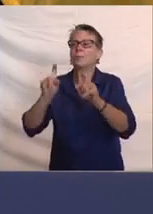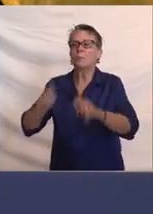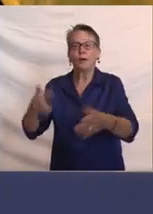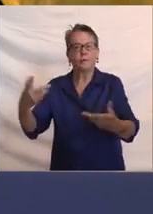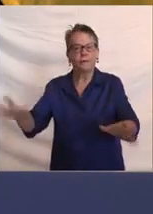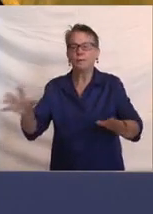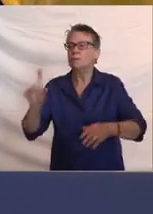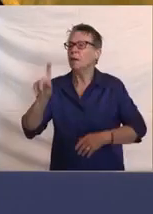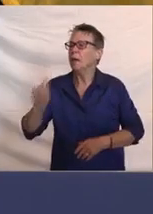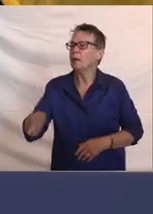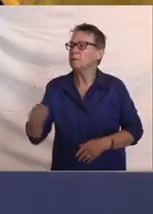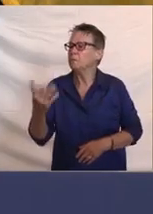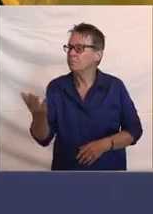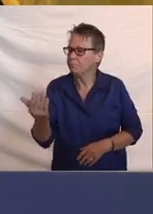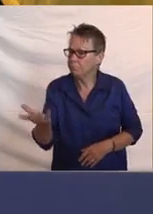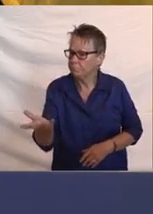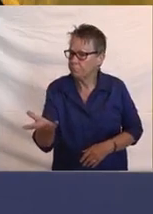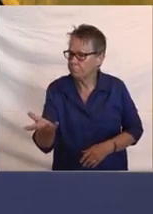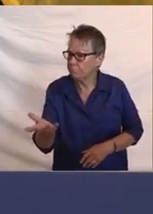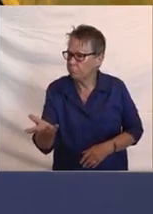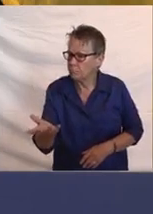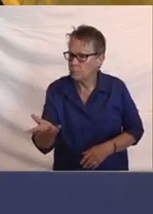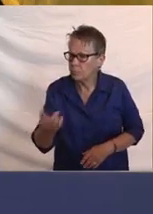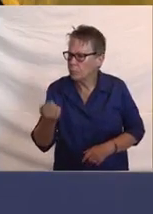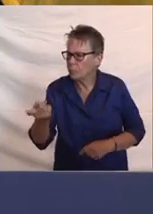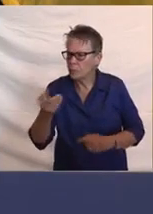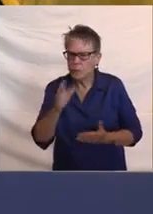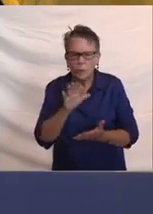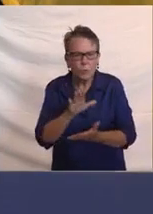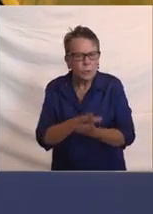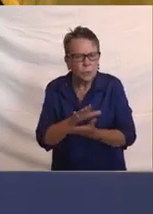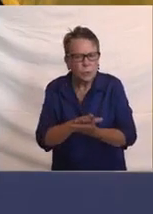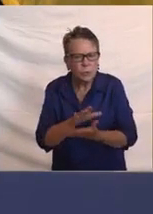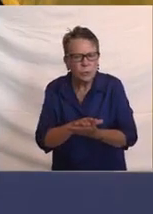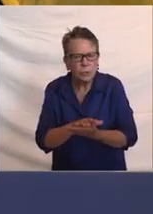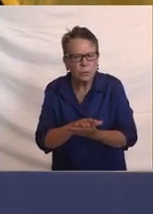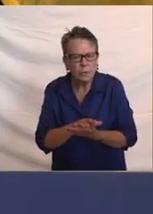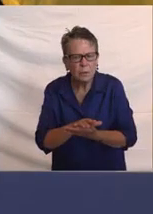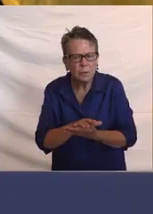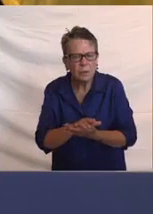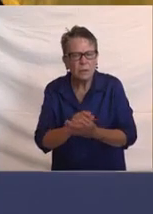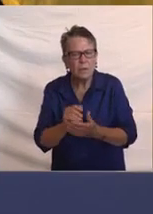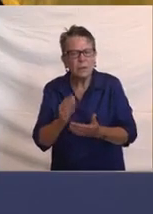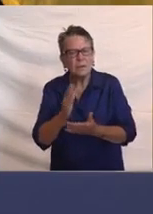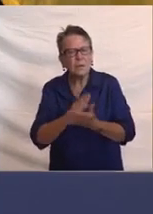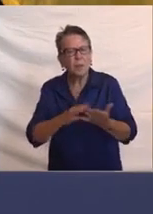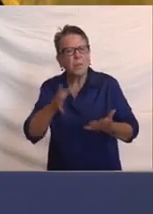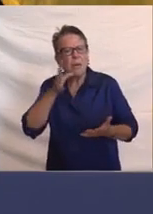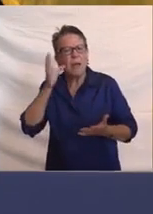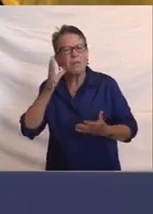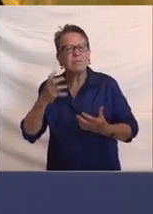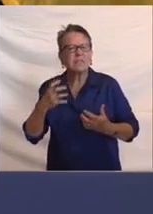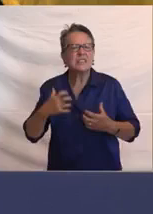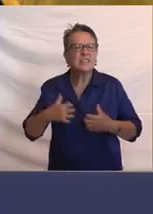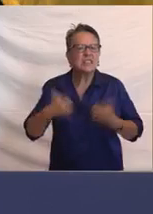have been very concerned from the onset of the start of the school year and have argued for virtual